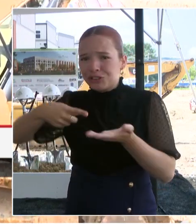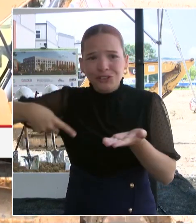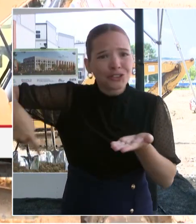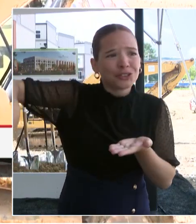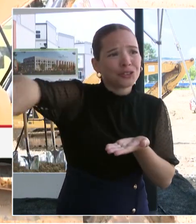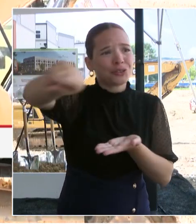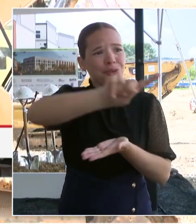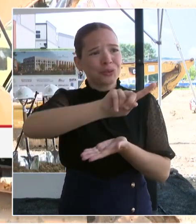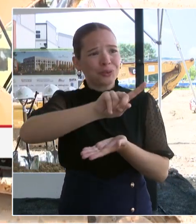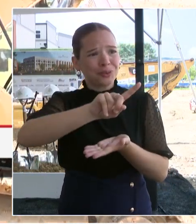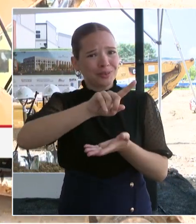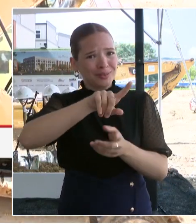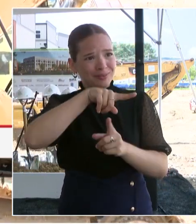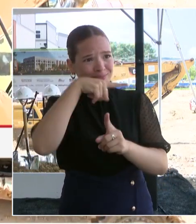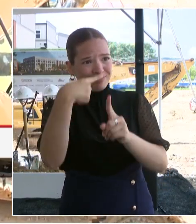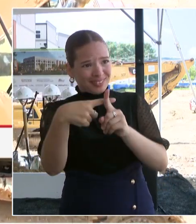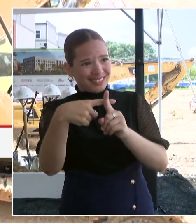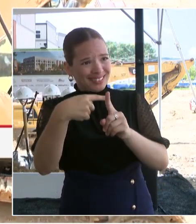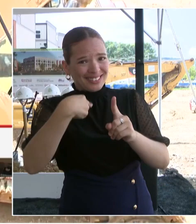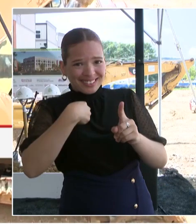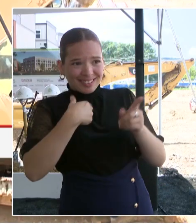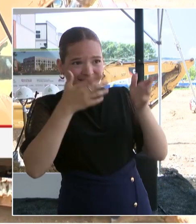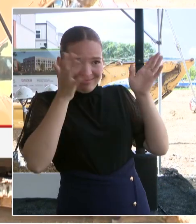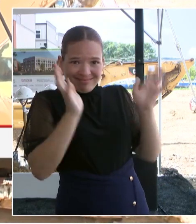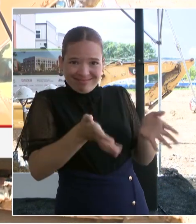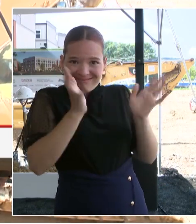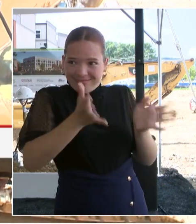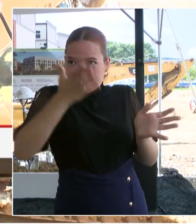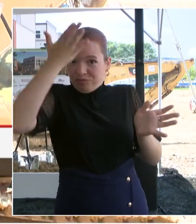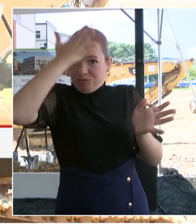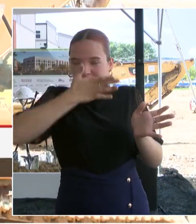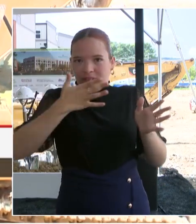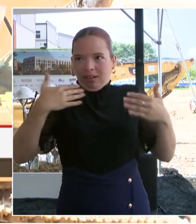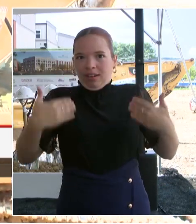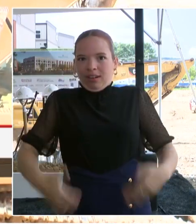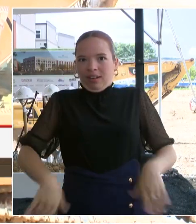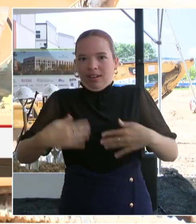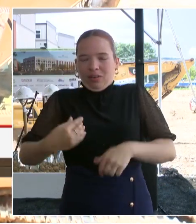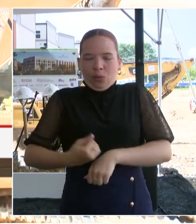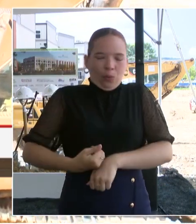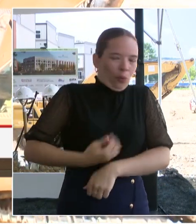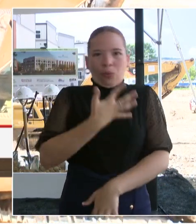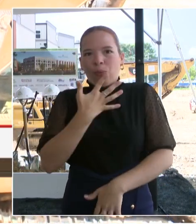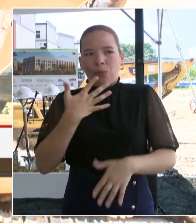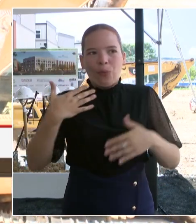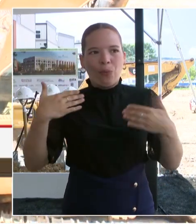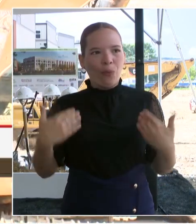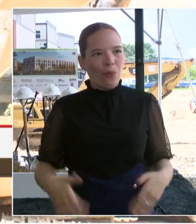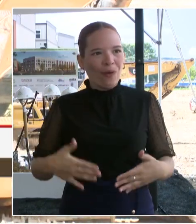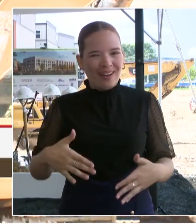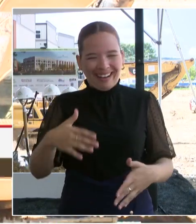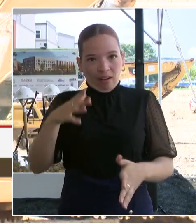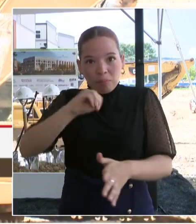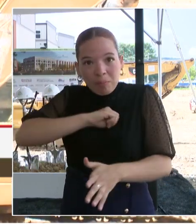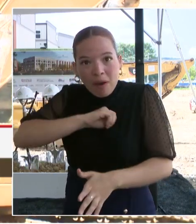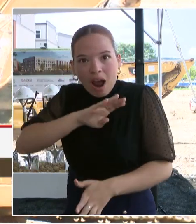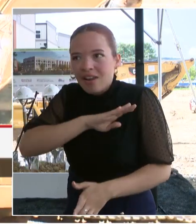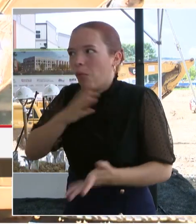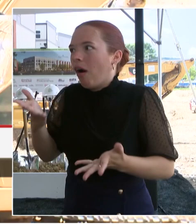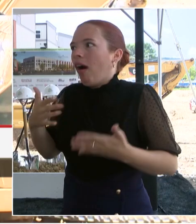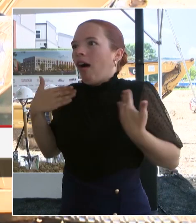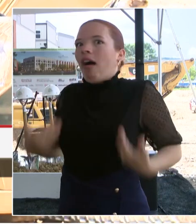our wonderful mayor. It is just a blessing to have you as our leader in this